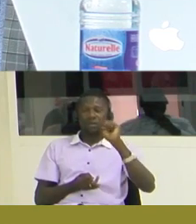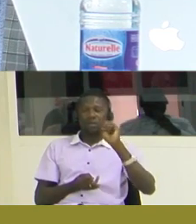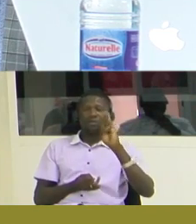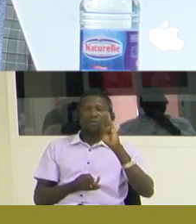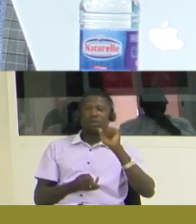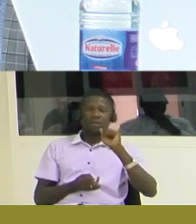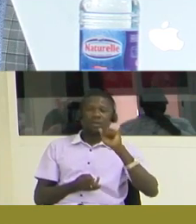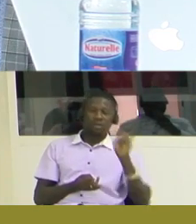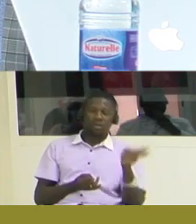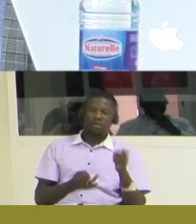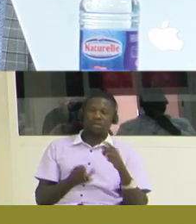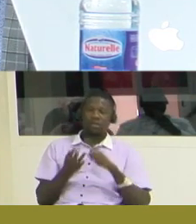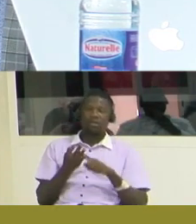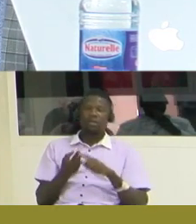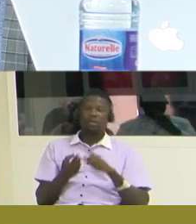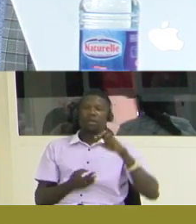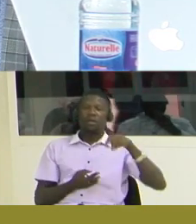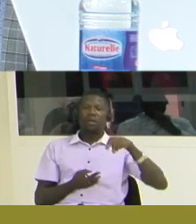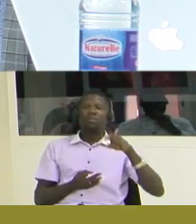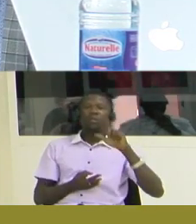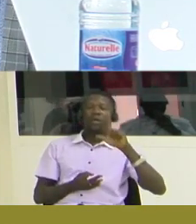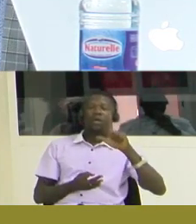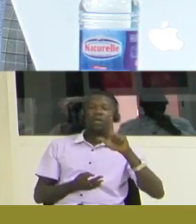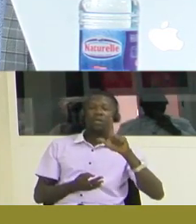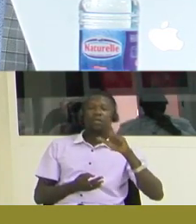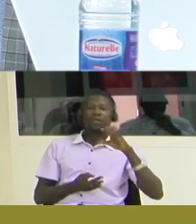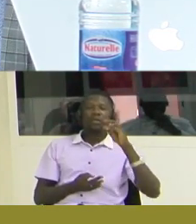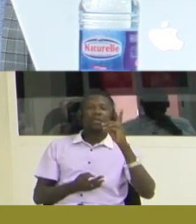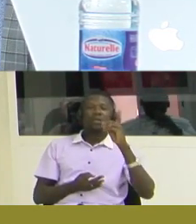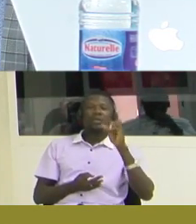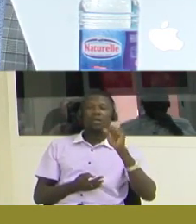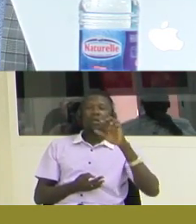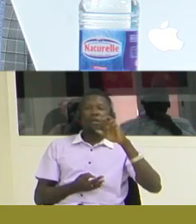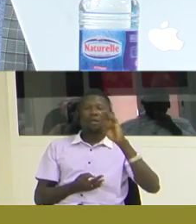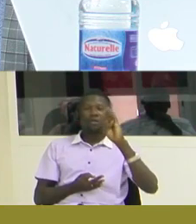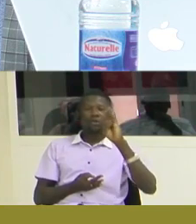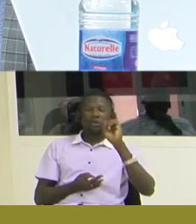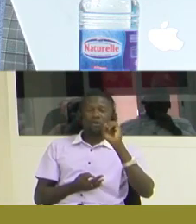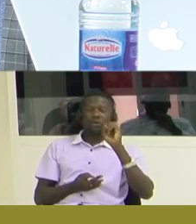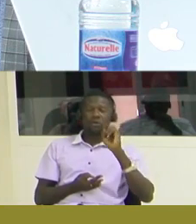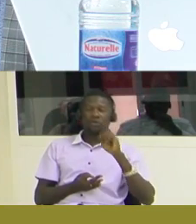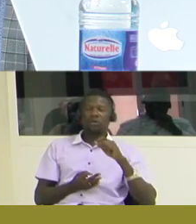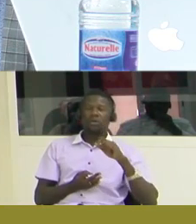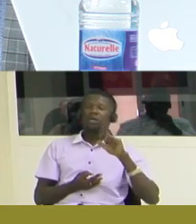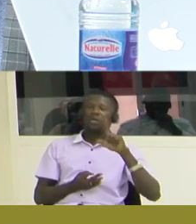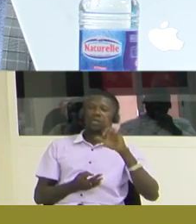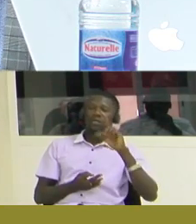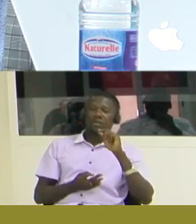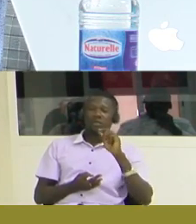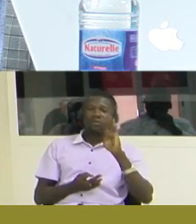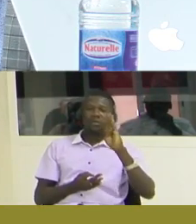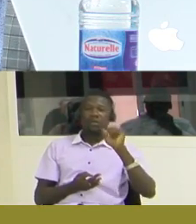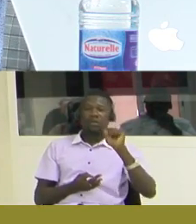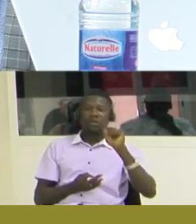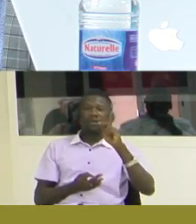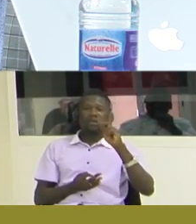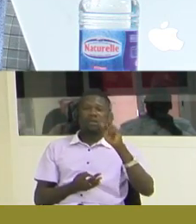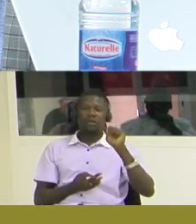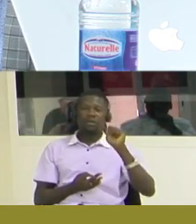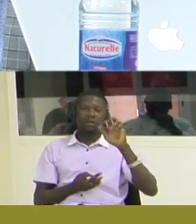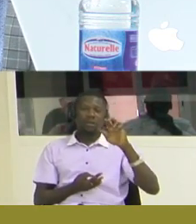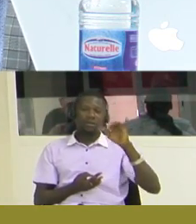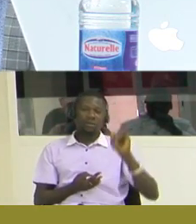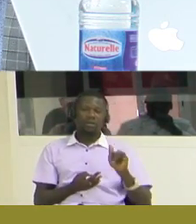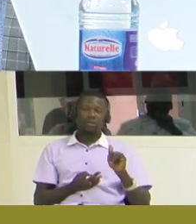medulla mean Davao cutted a methuselah left an and bukhari money alias in Yangzhou and left hand and boob